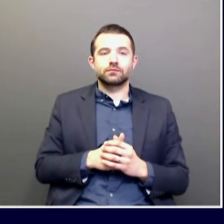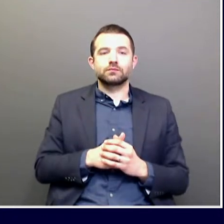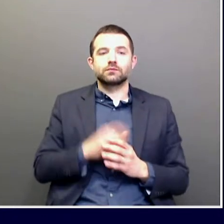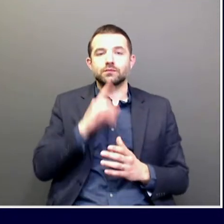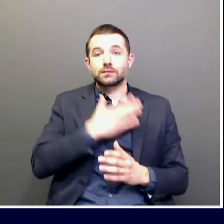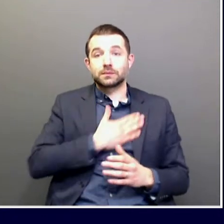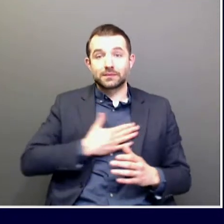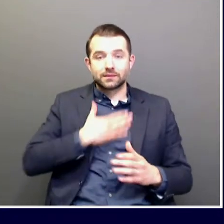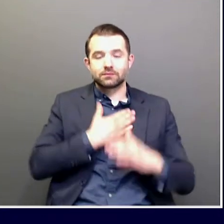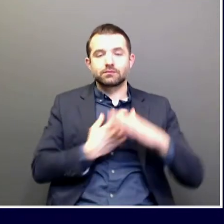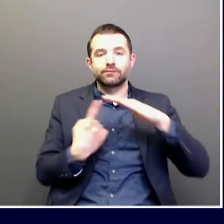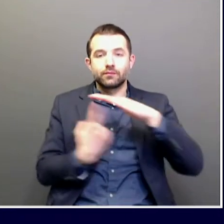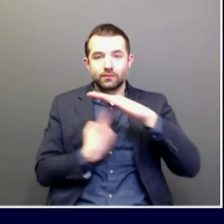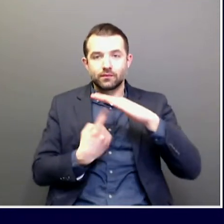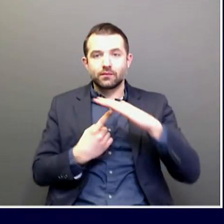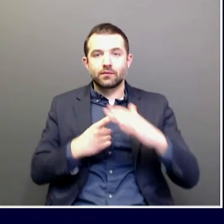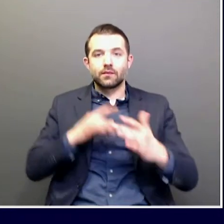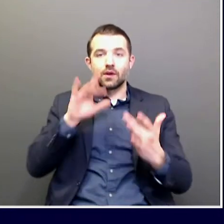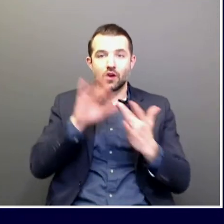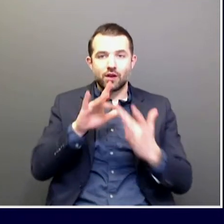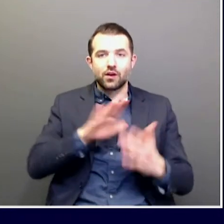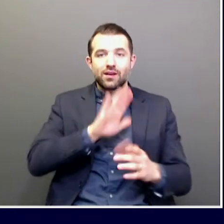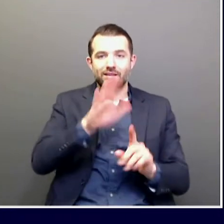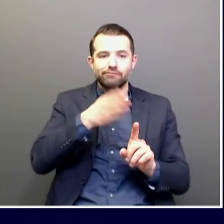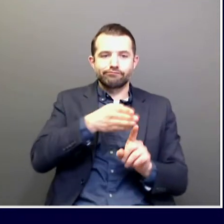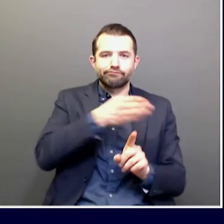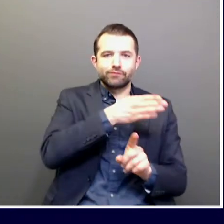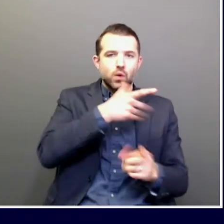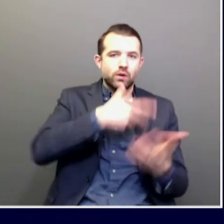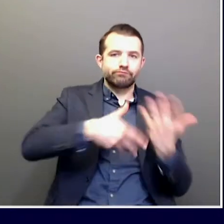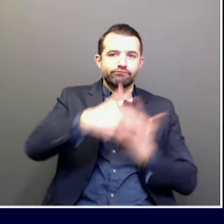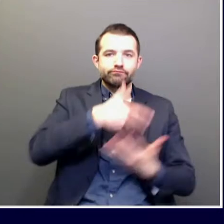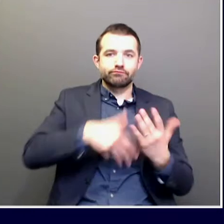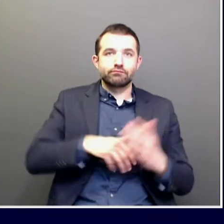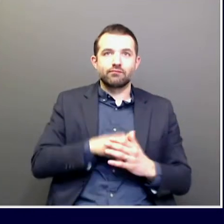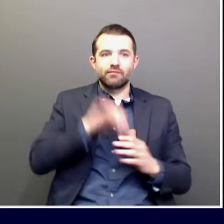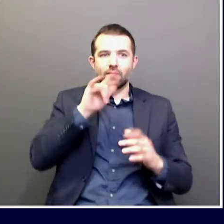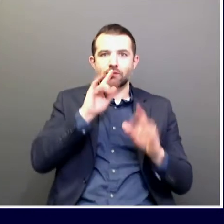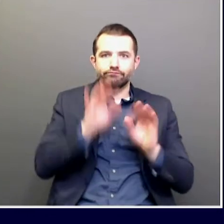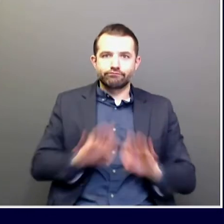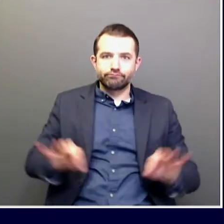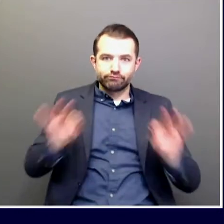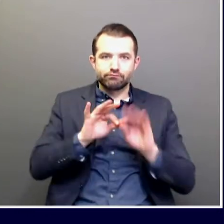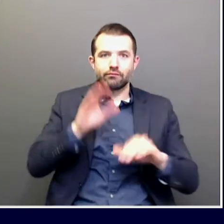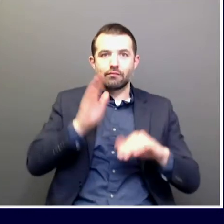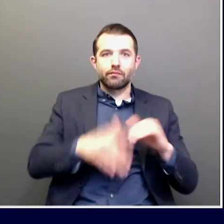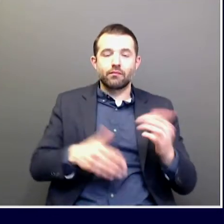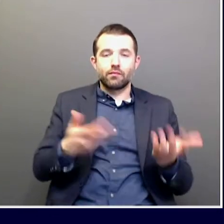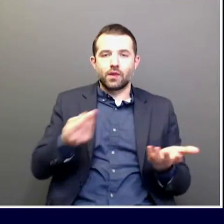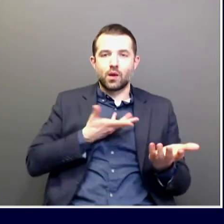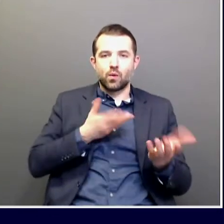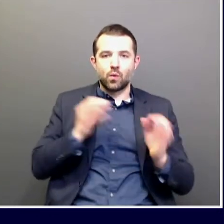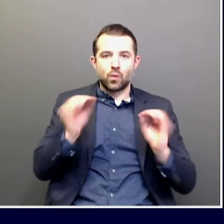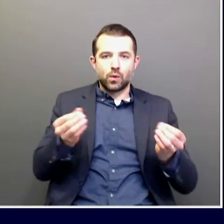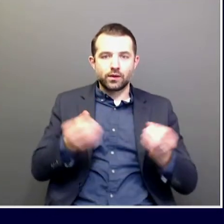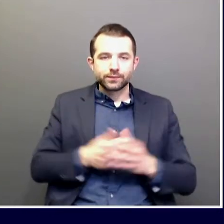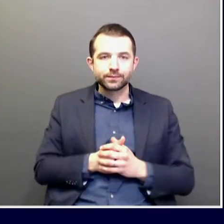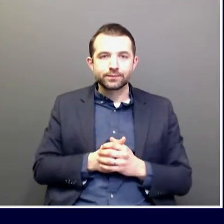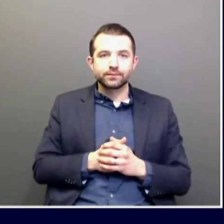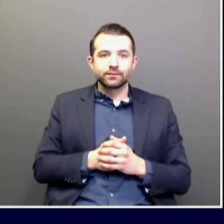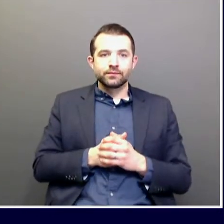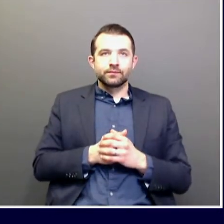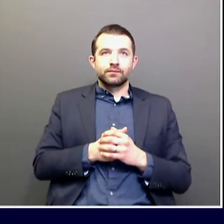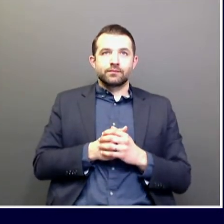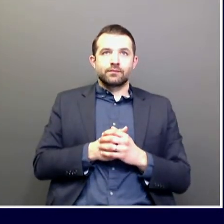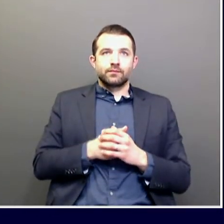still testing positive, even though obviously they're fully vaccinated. Most of them are boosted. Why do you think